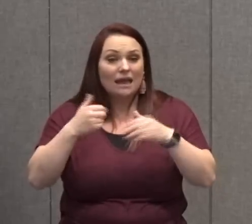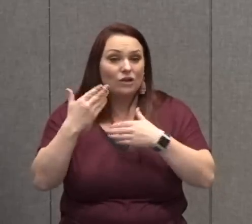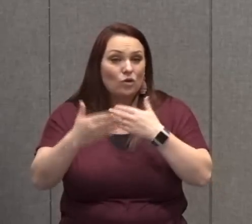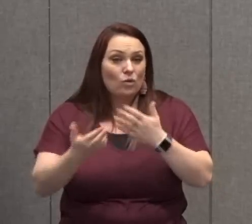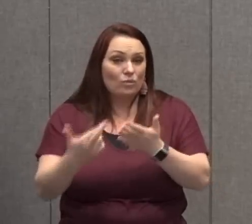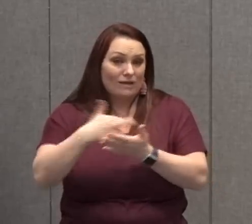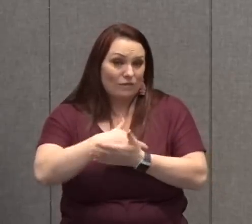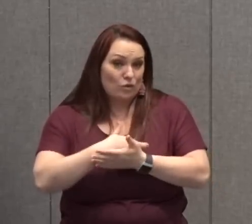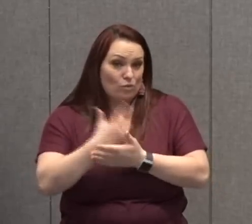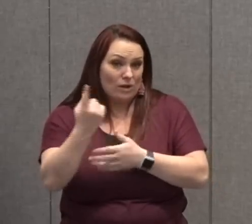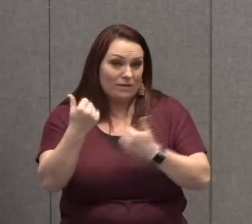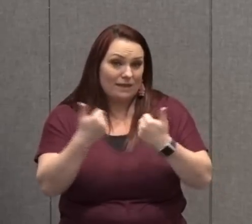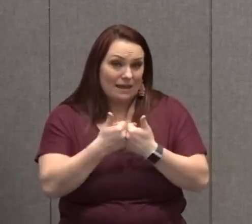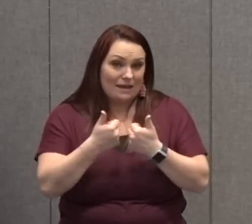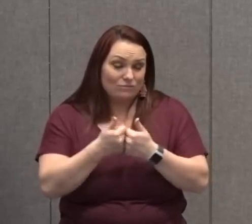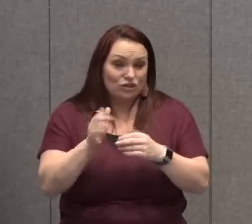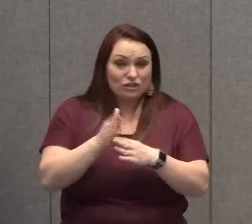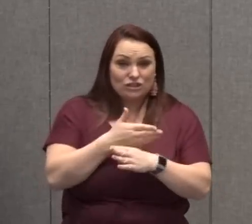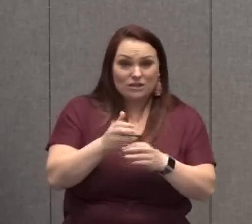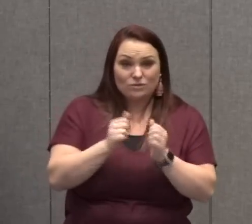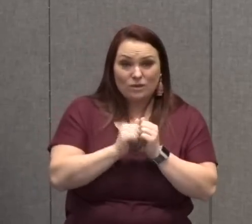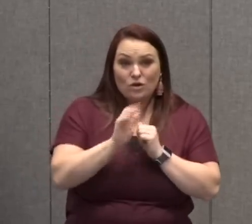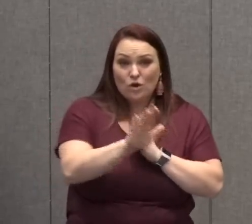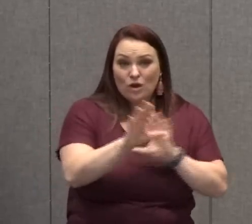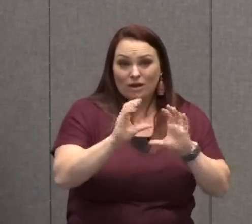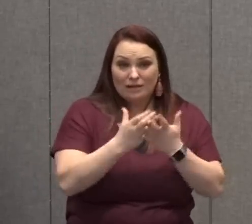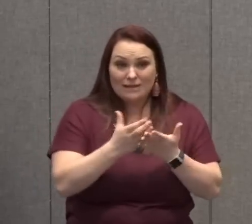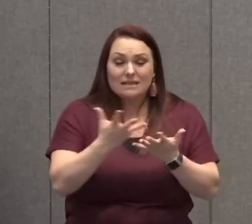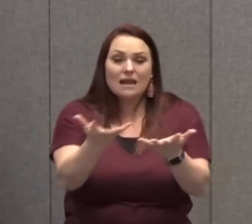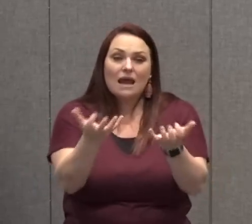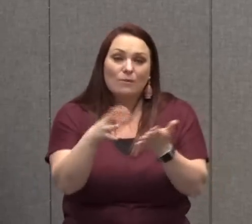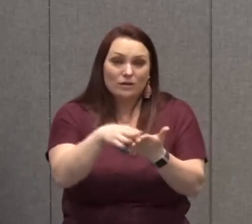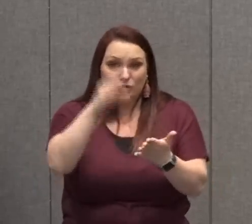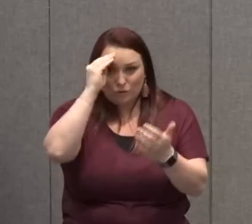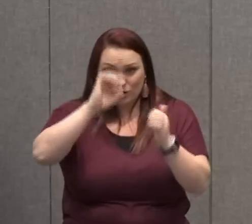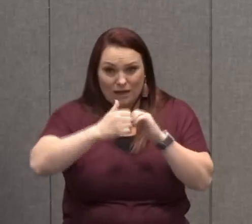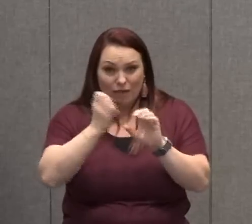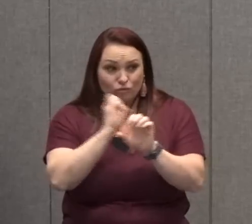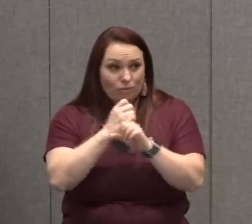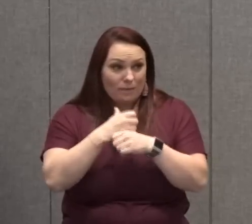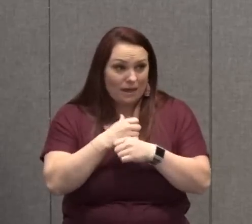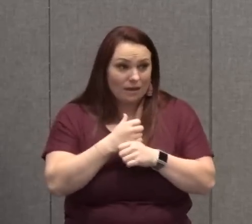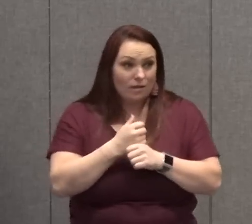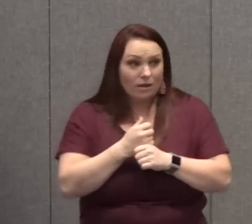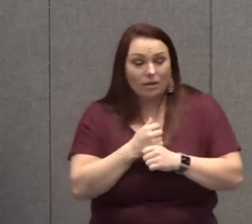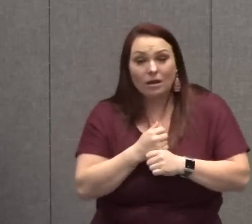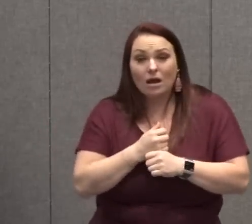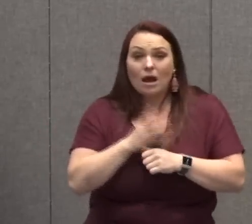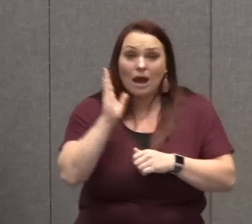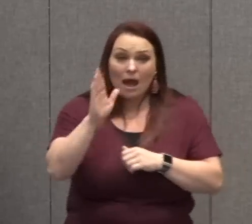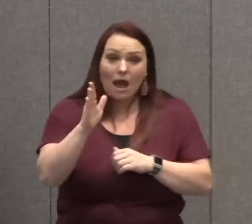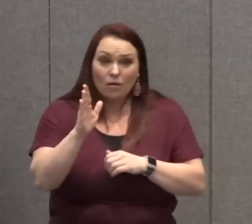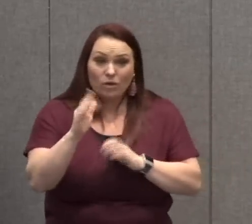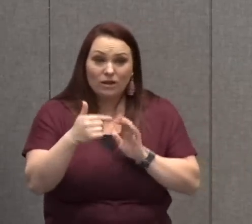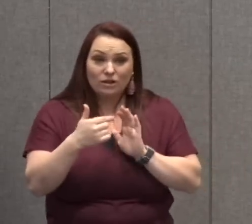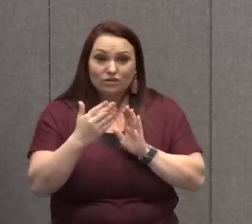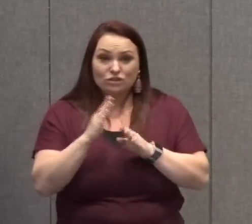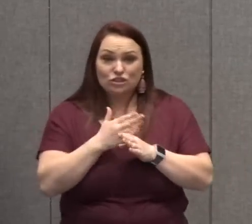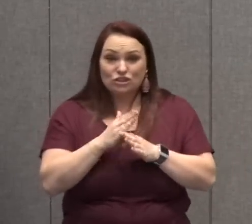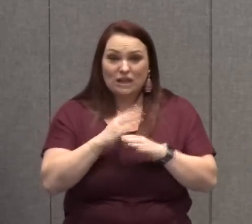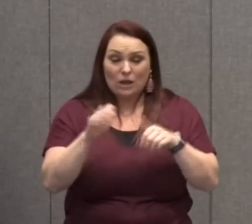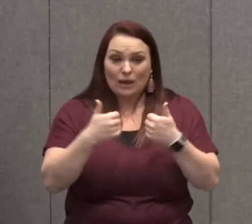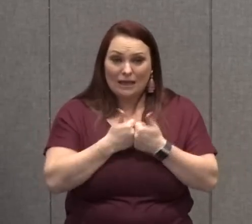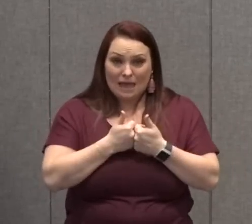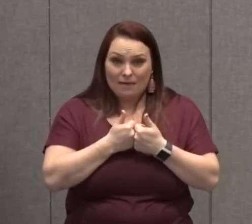shares with her class and I would love to learn how to make sure so um I'm gonna share a game and